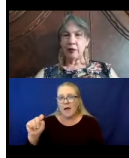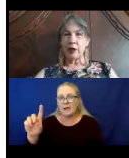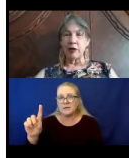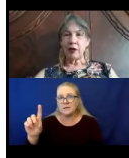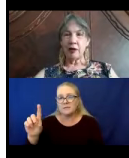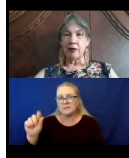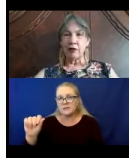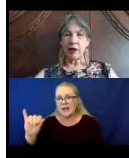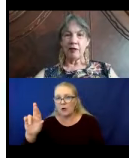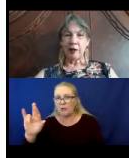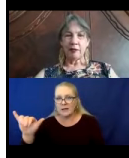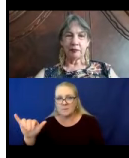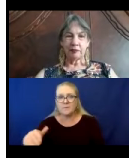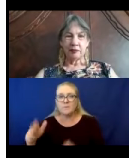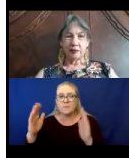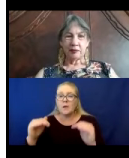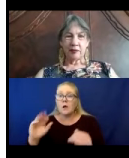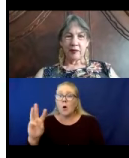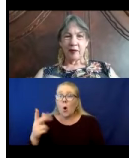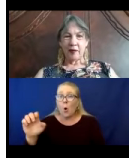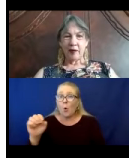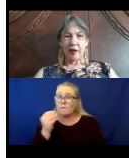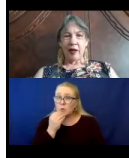could pick or kill if you were a caveman.